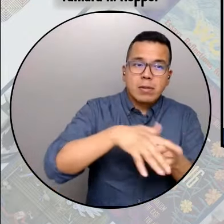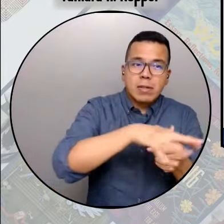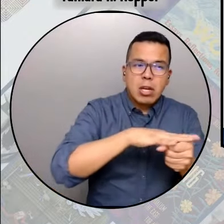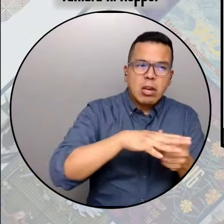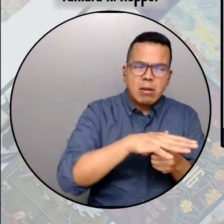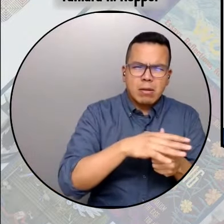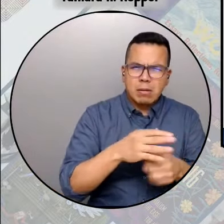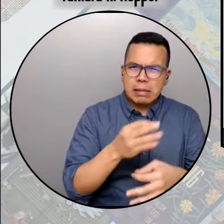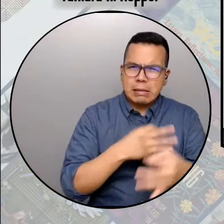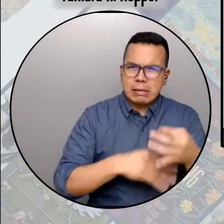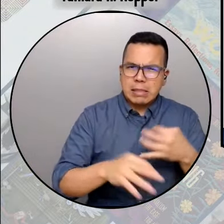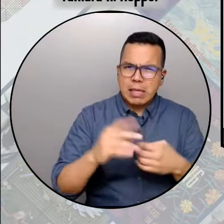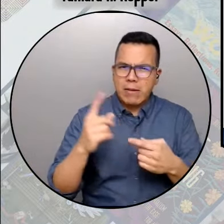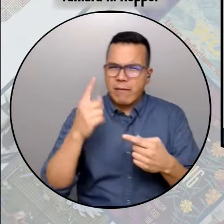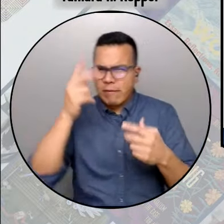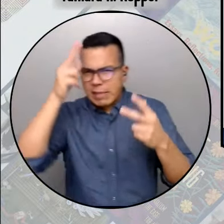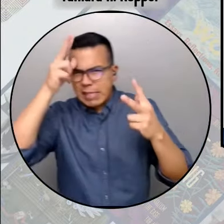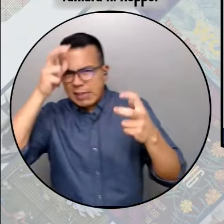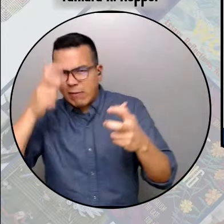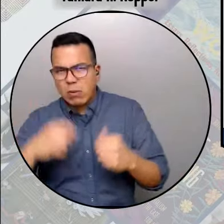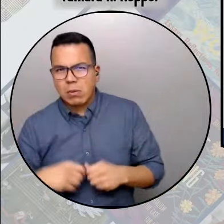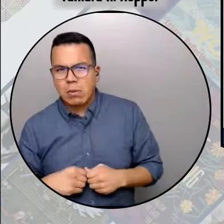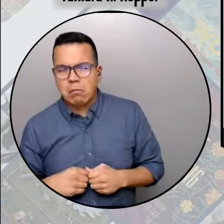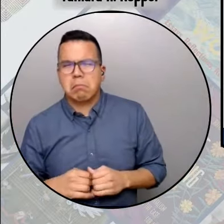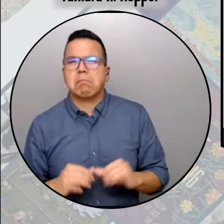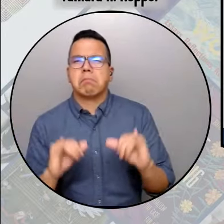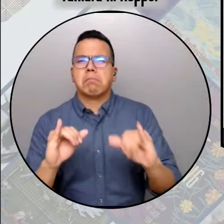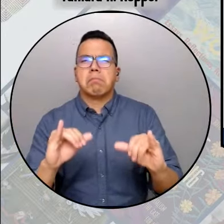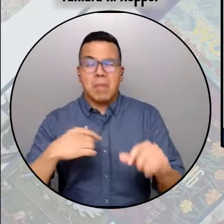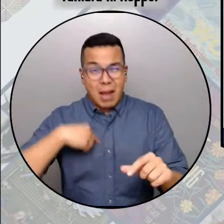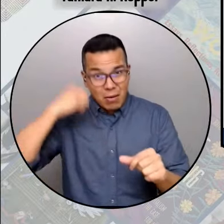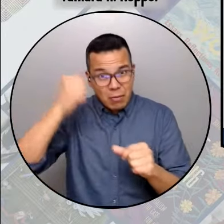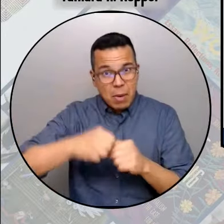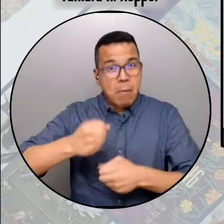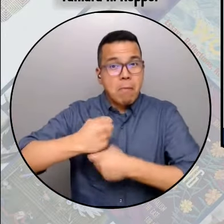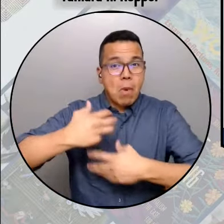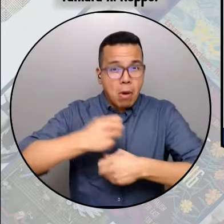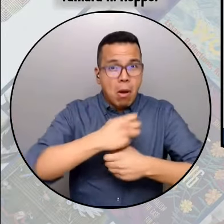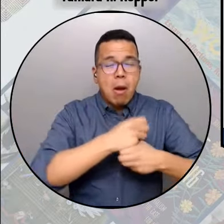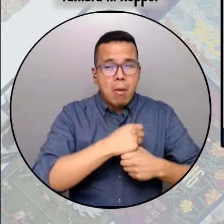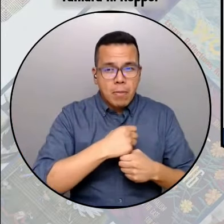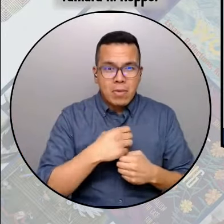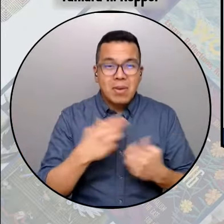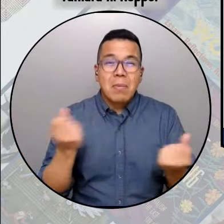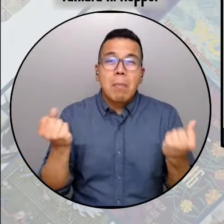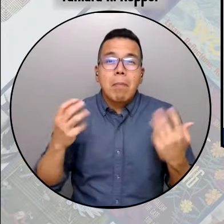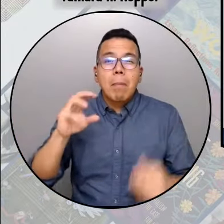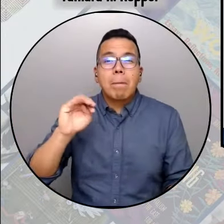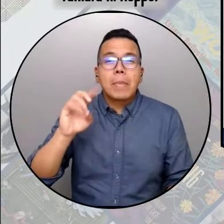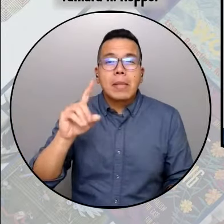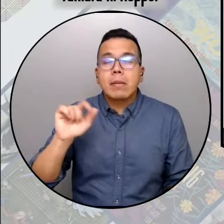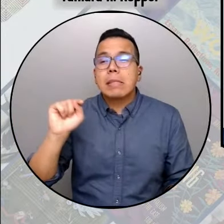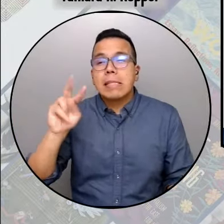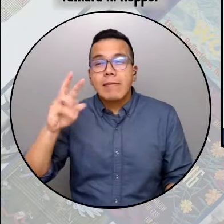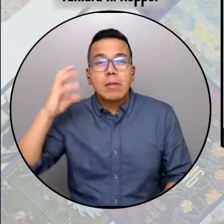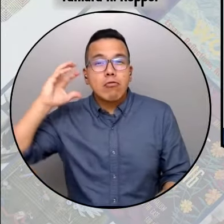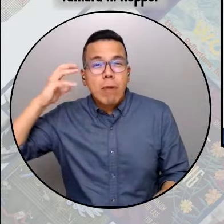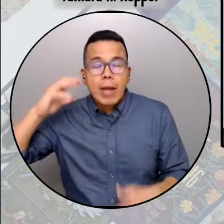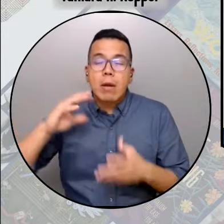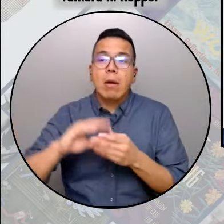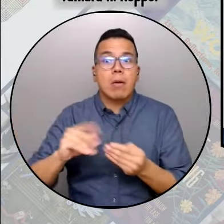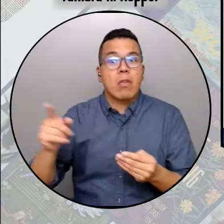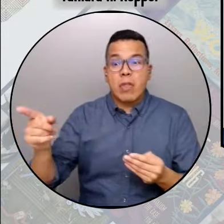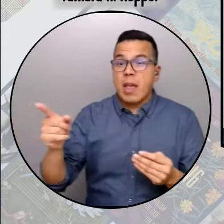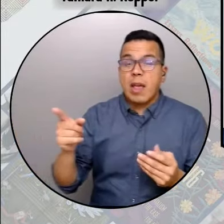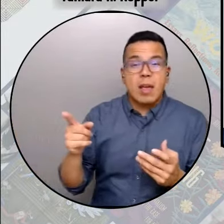you know, this bombing happened, and a lot of media commentators and news reporters were suggesting and openly, you know, and